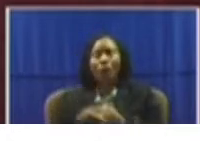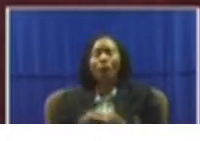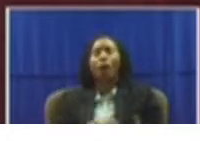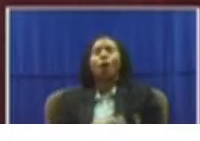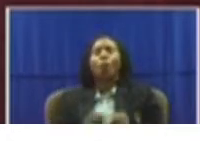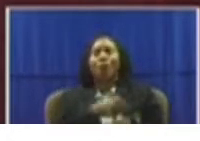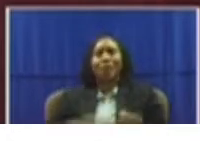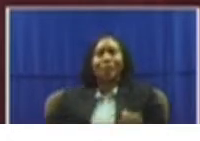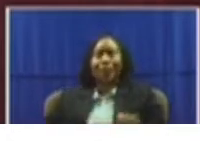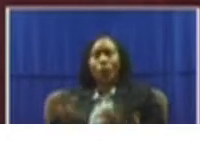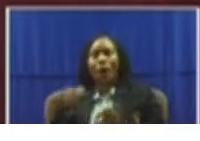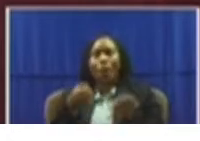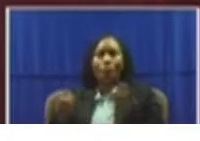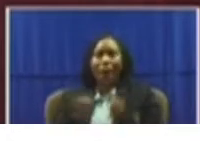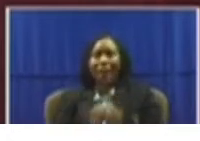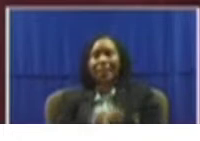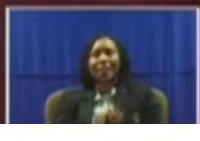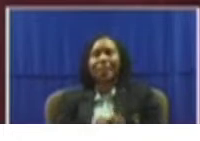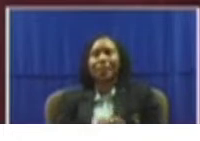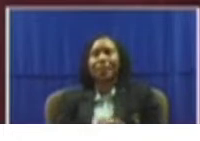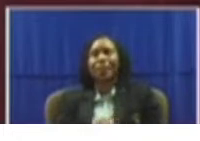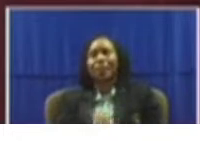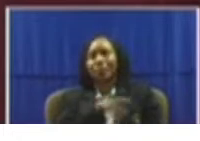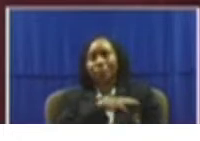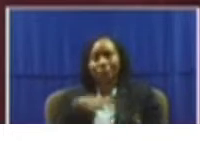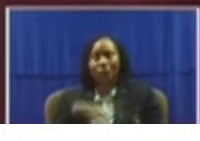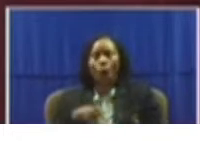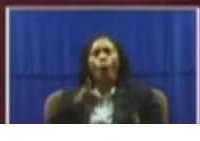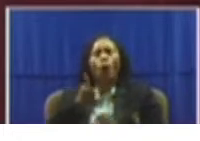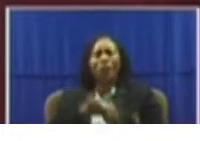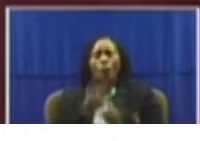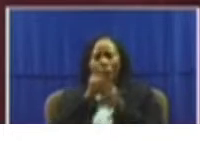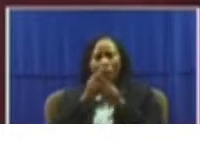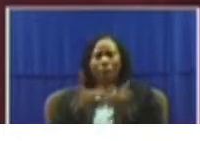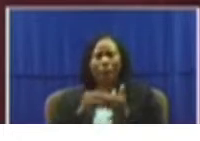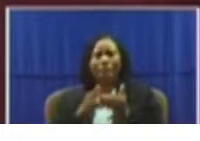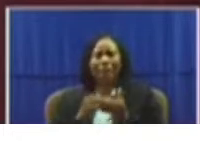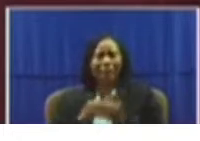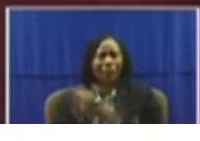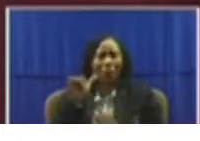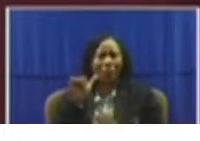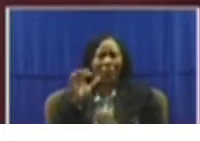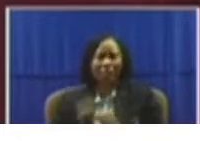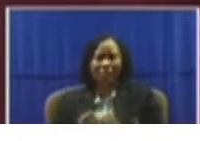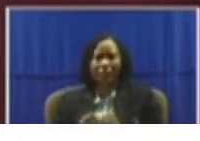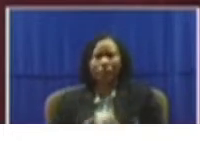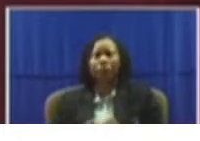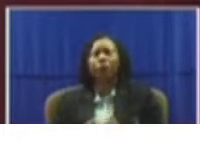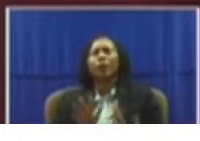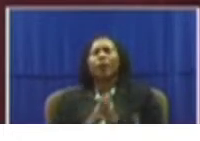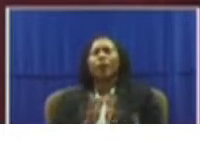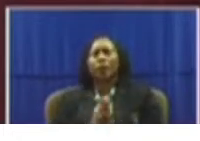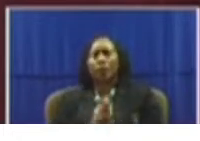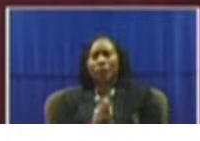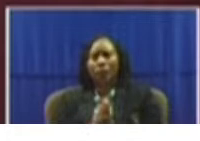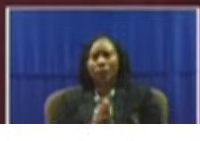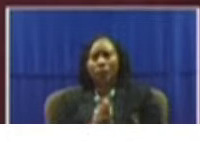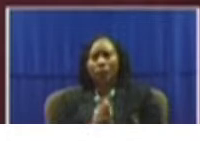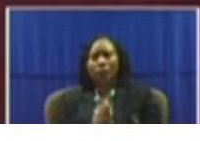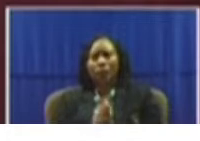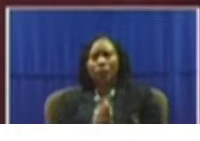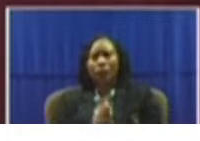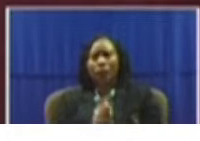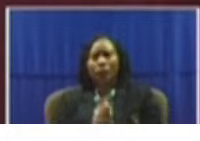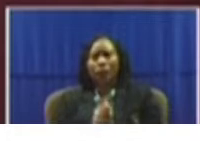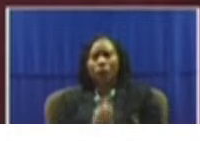extent, Speaker, it is the extent to which the criminal justice system has acted to rid the country